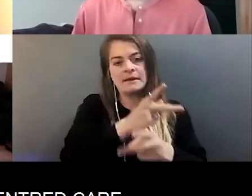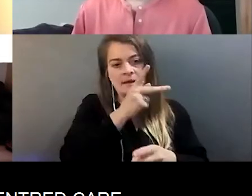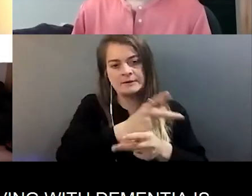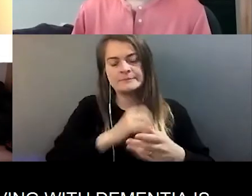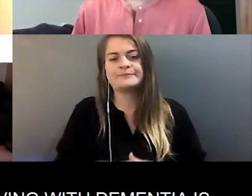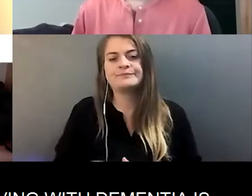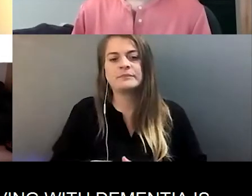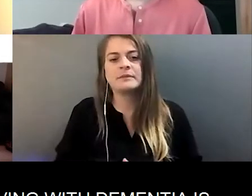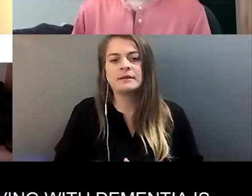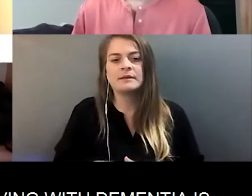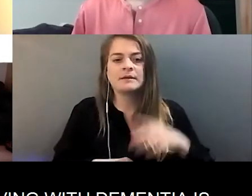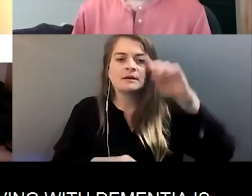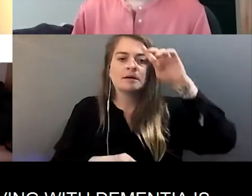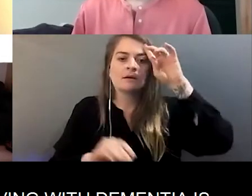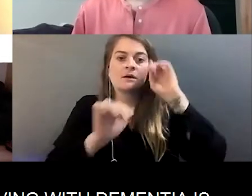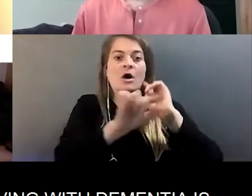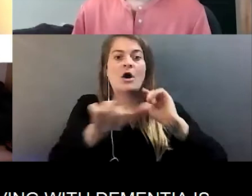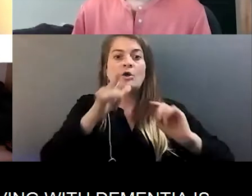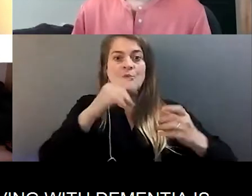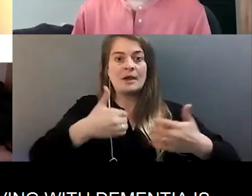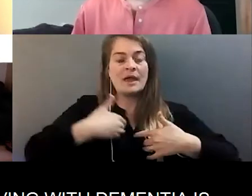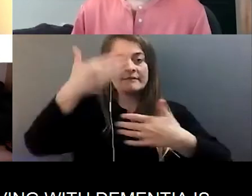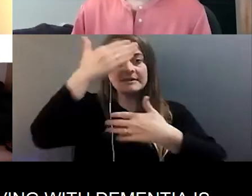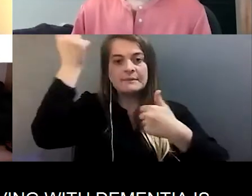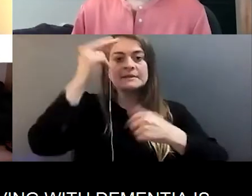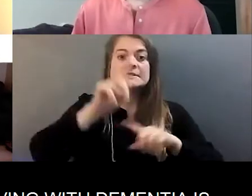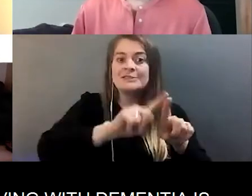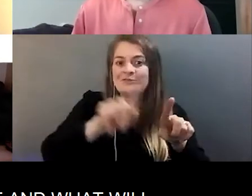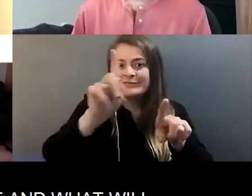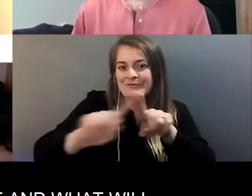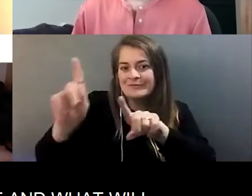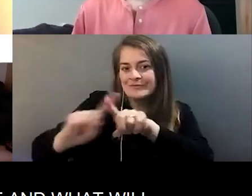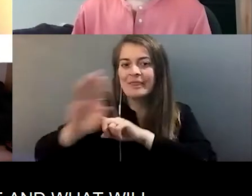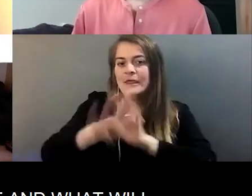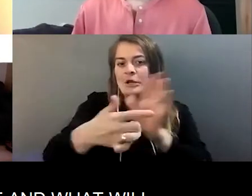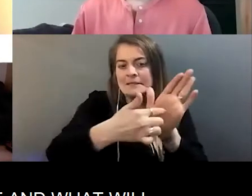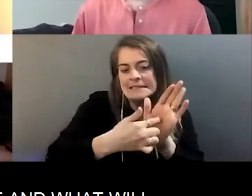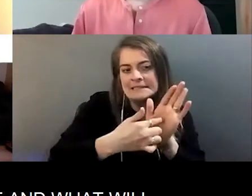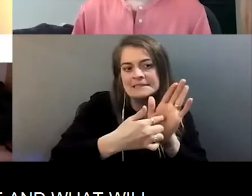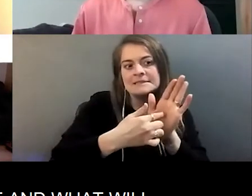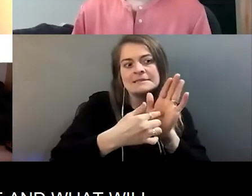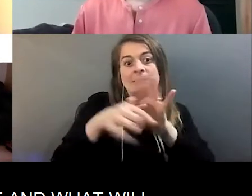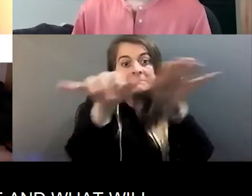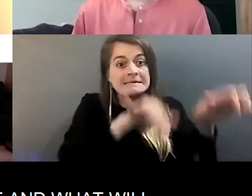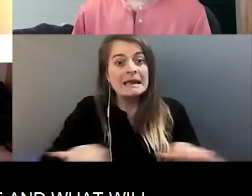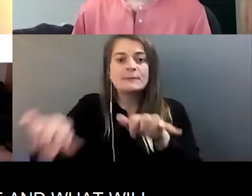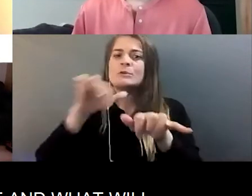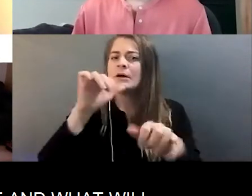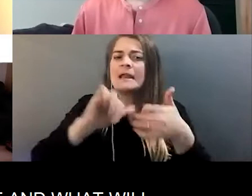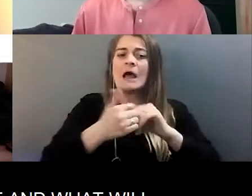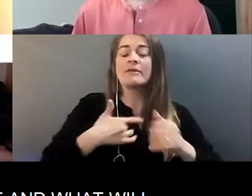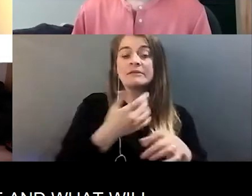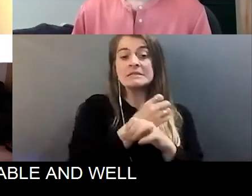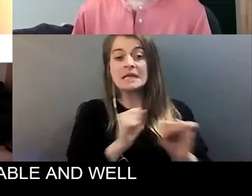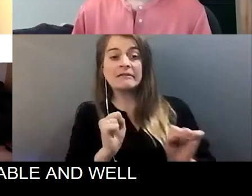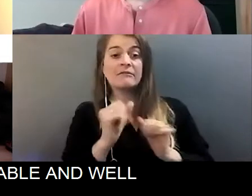that every single person living with dementia is unique, and their needs are unique, and what's going to make them feel safe and